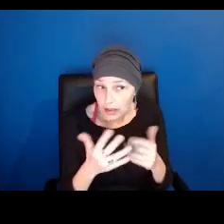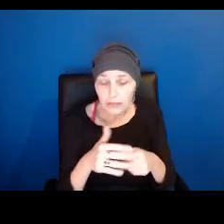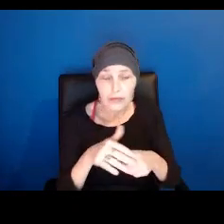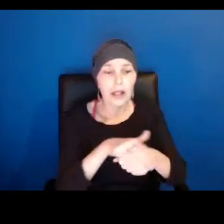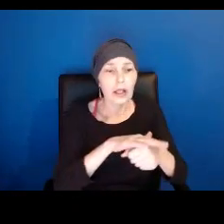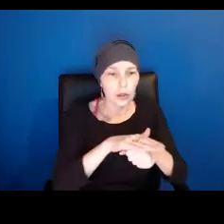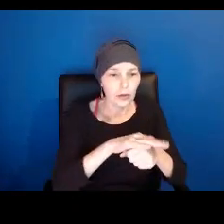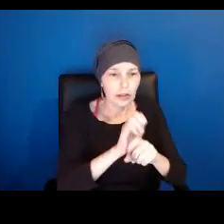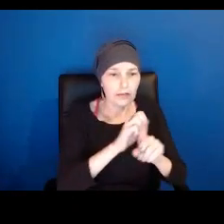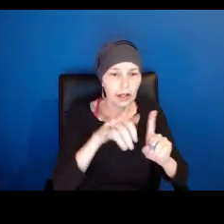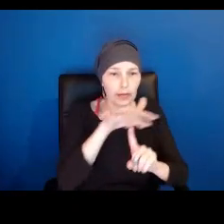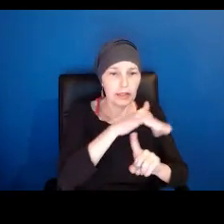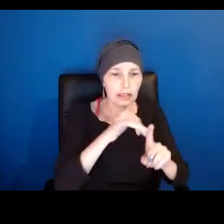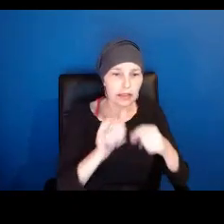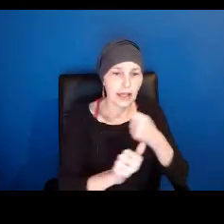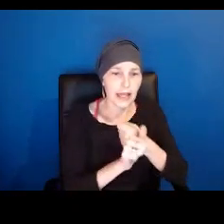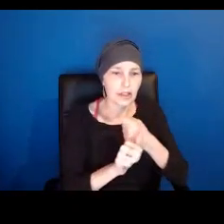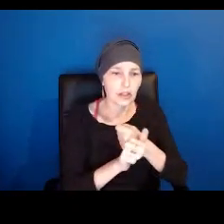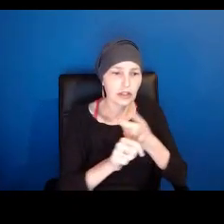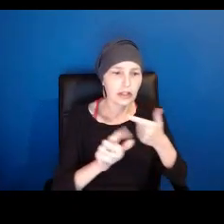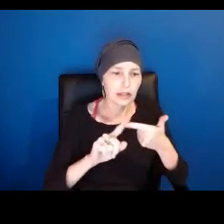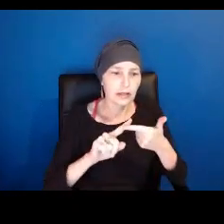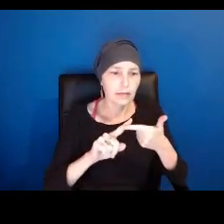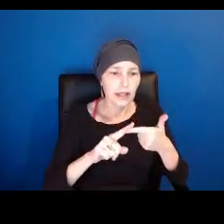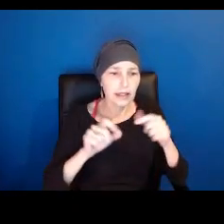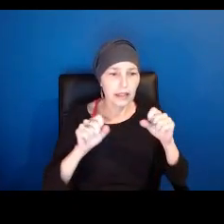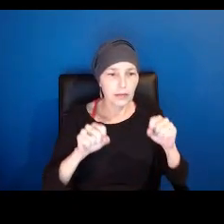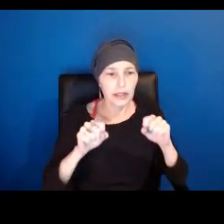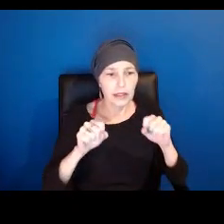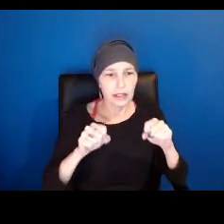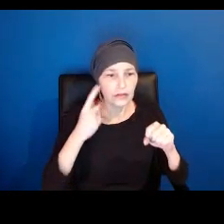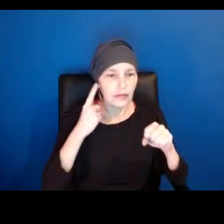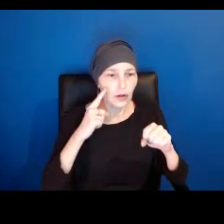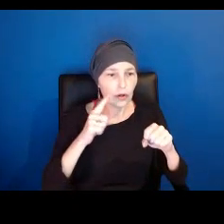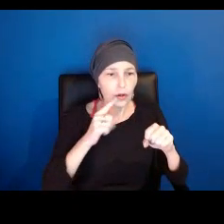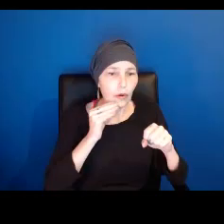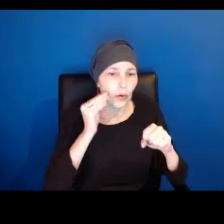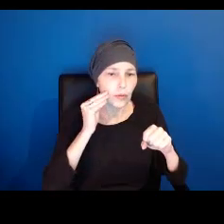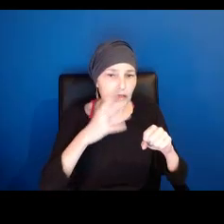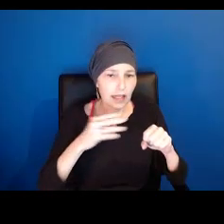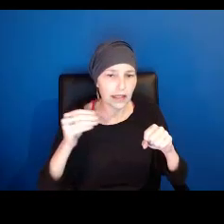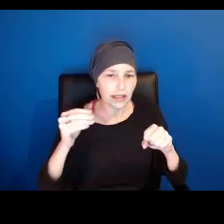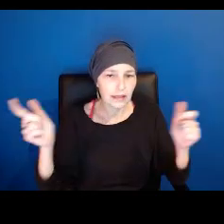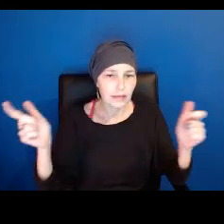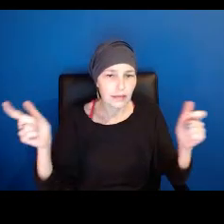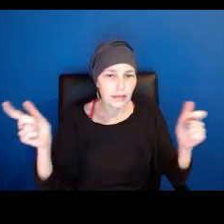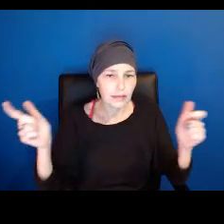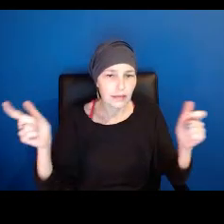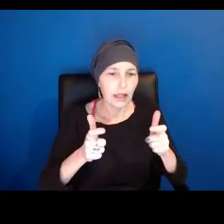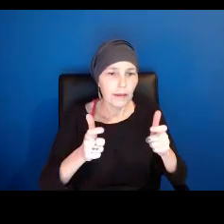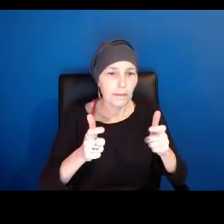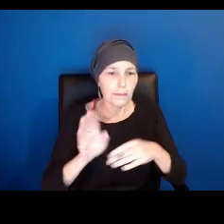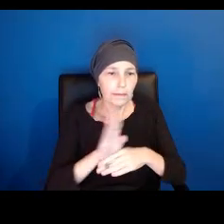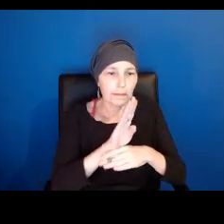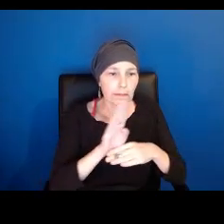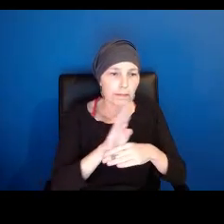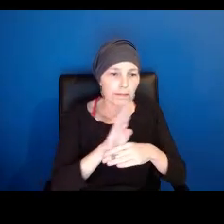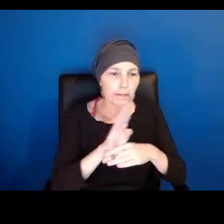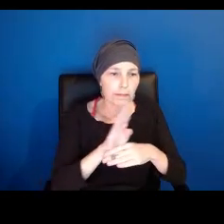environmental hazards, the ability of homes and small businesses in the community to access heating